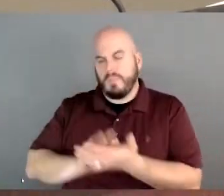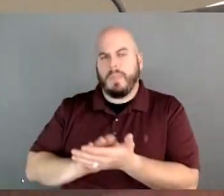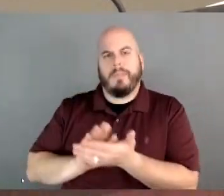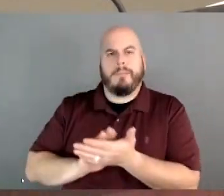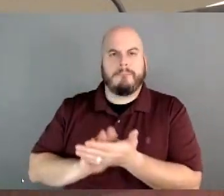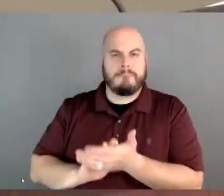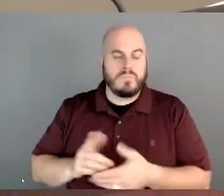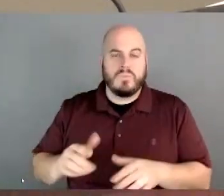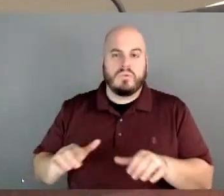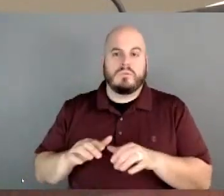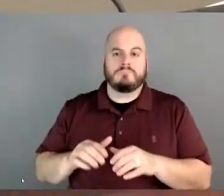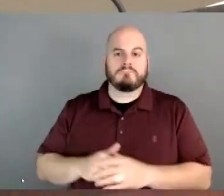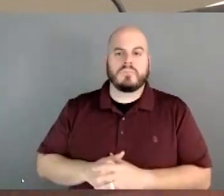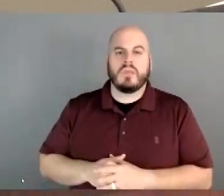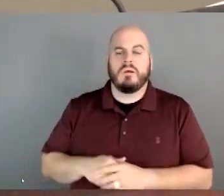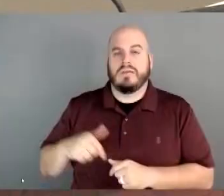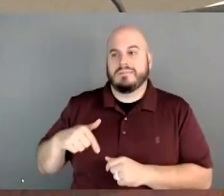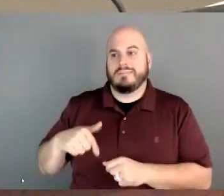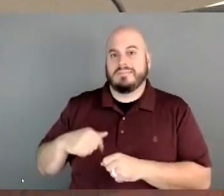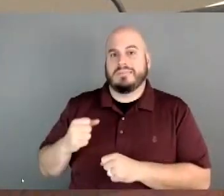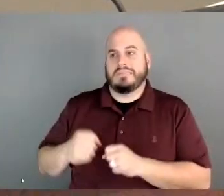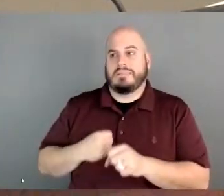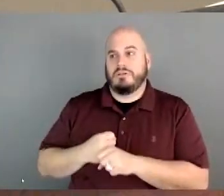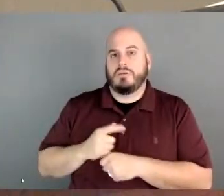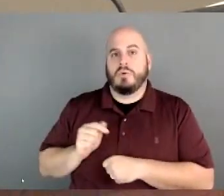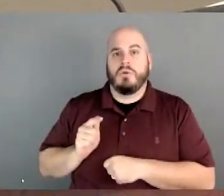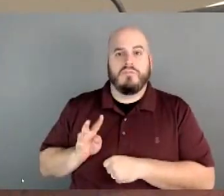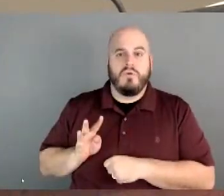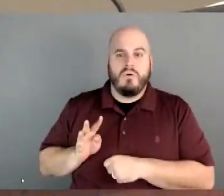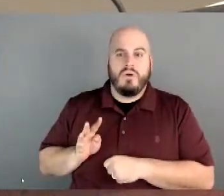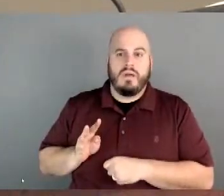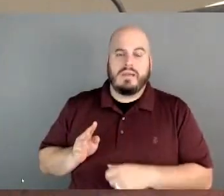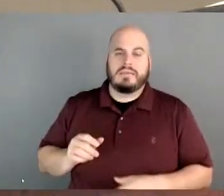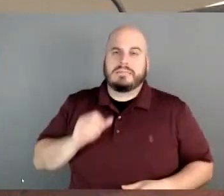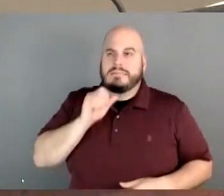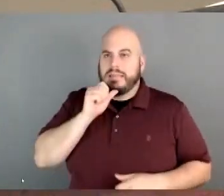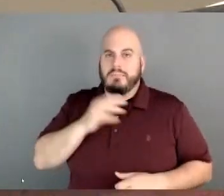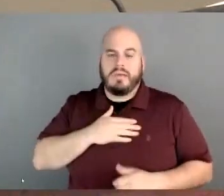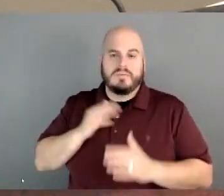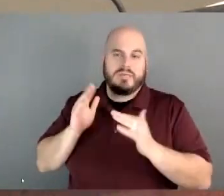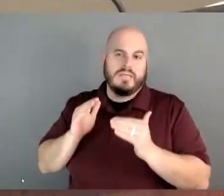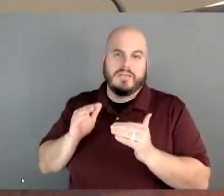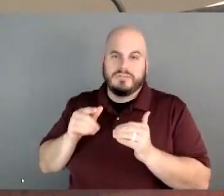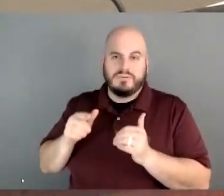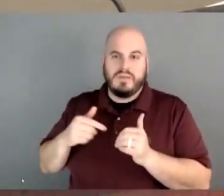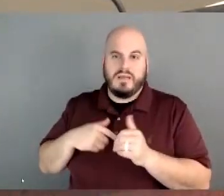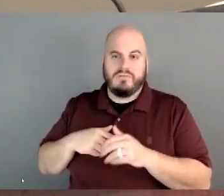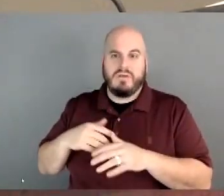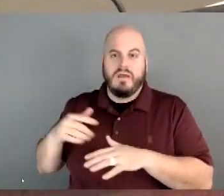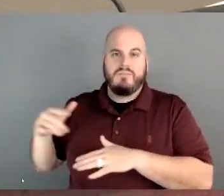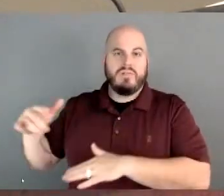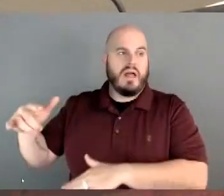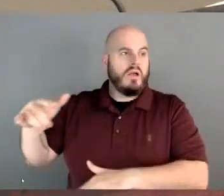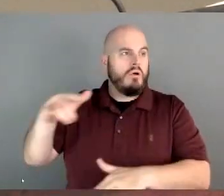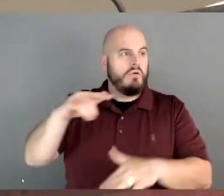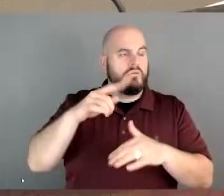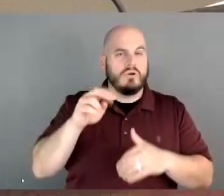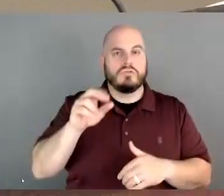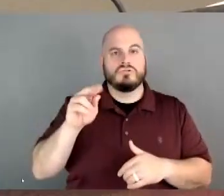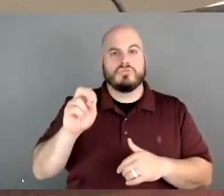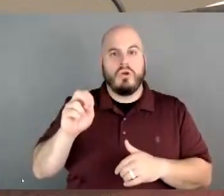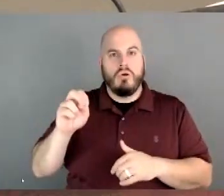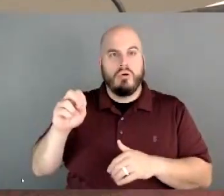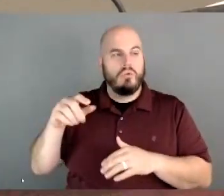In 2024, it is not my expectation that you would have flyover drone videos of projects that would